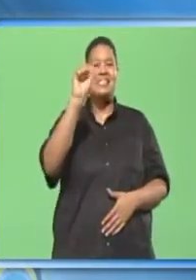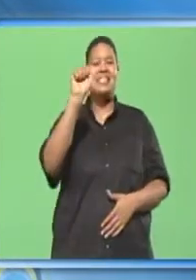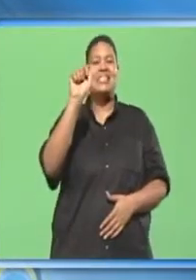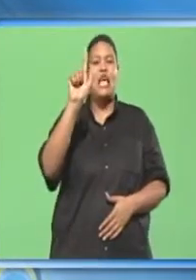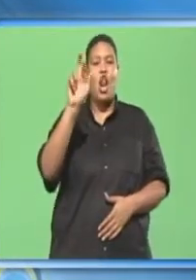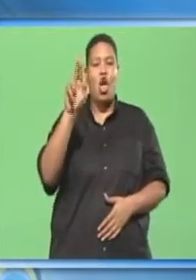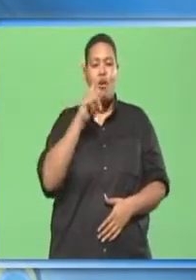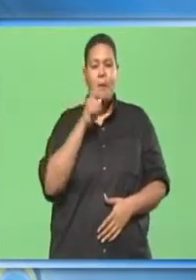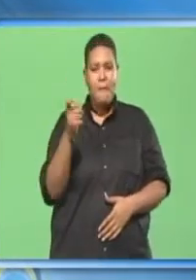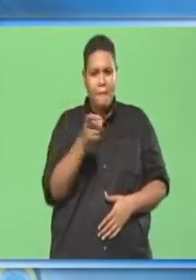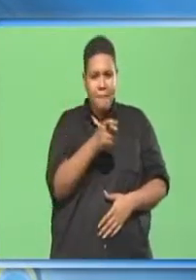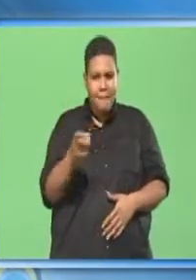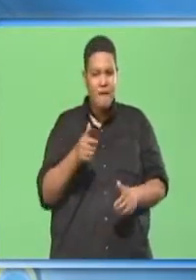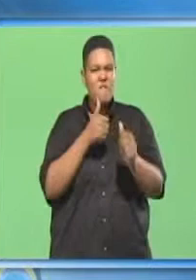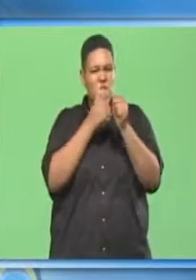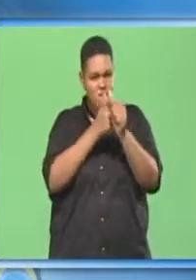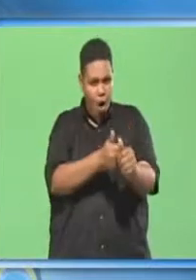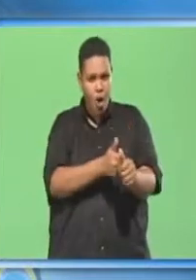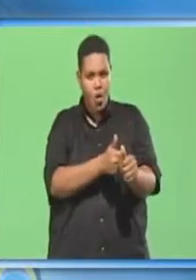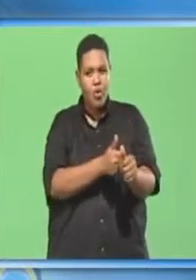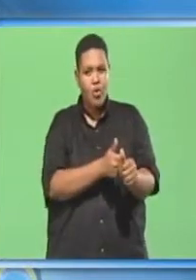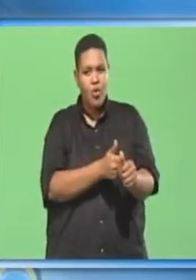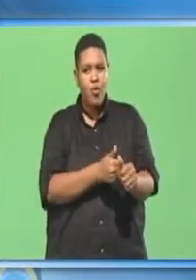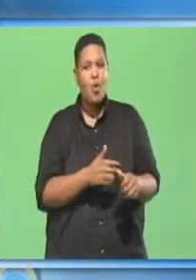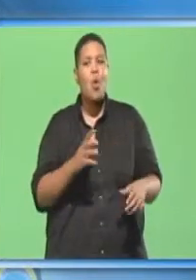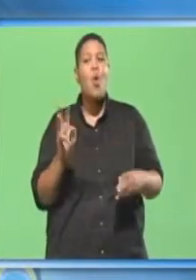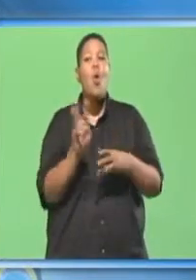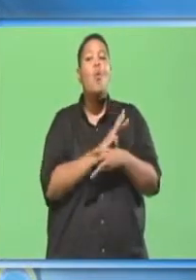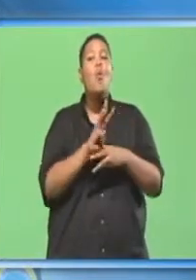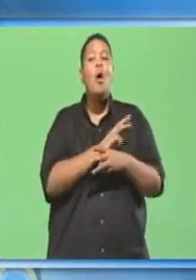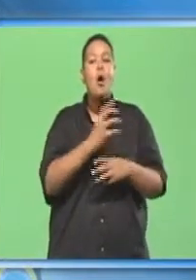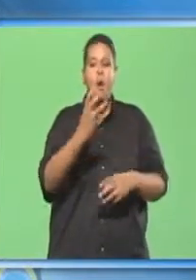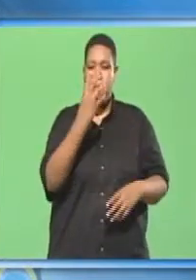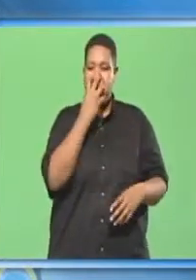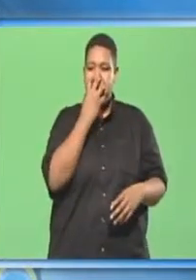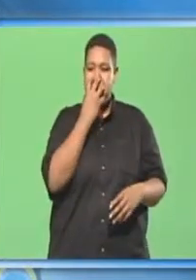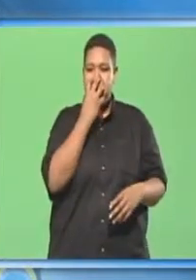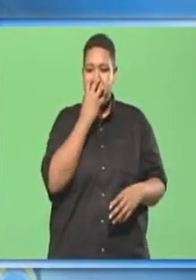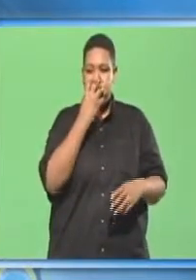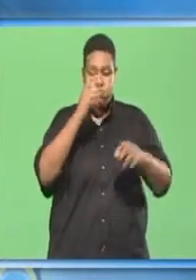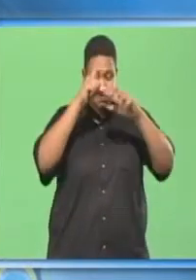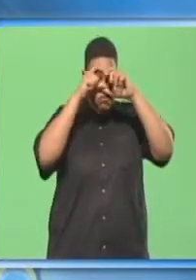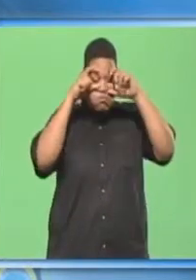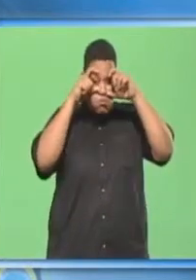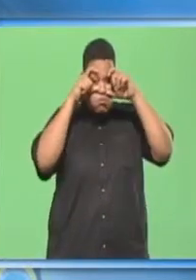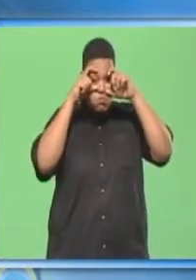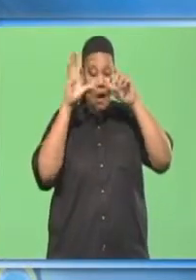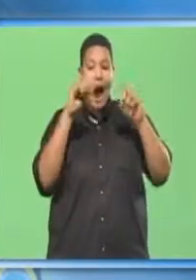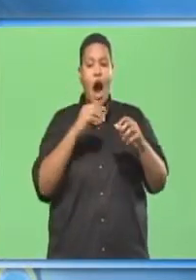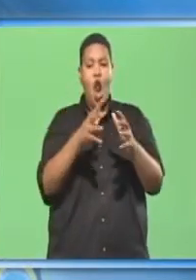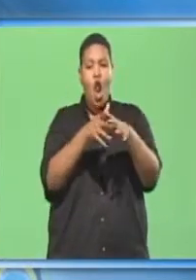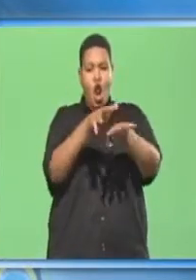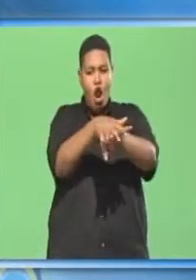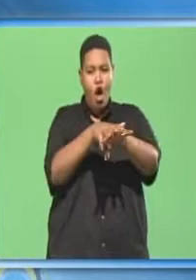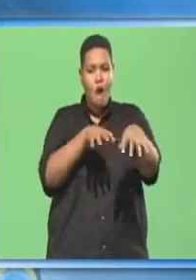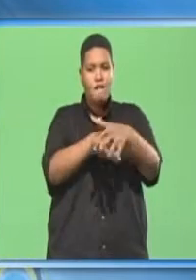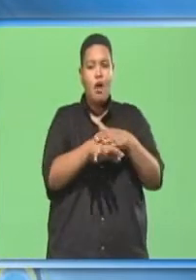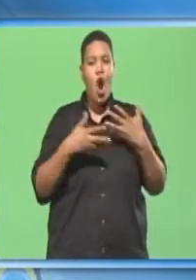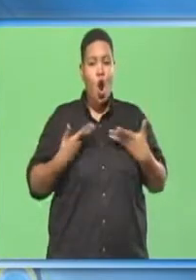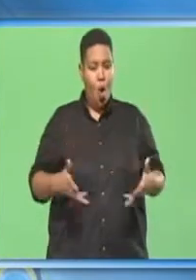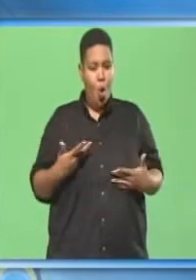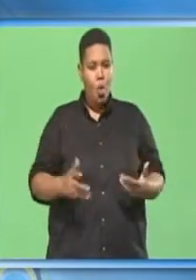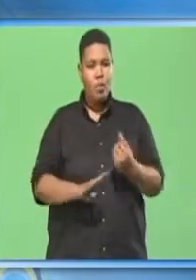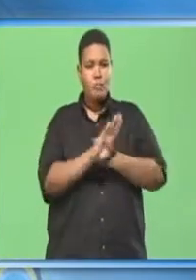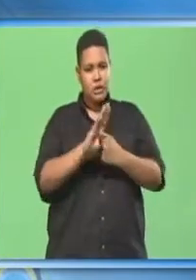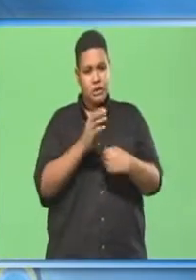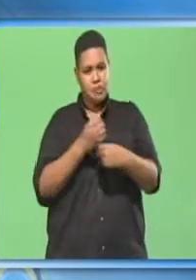the following guidelines. Wear a respirator, goggles, rubber or vinyl gloves, and clothing protection when